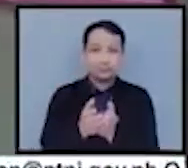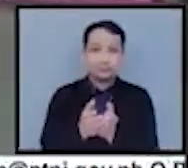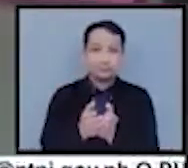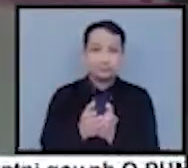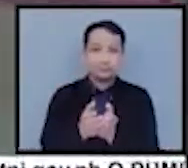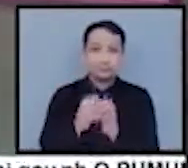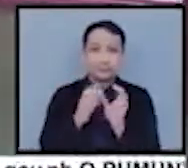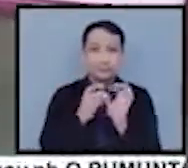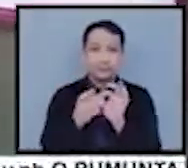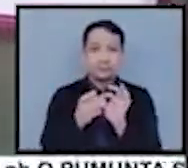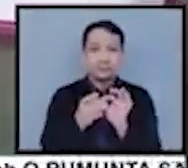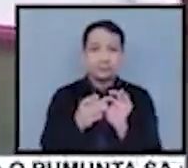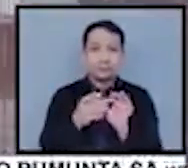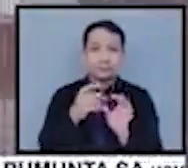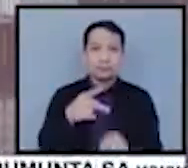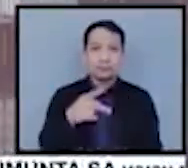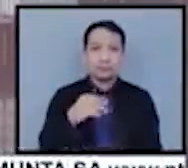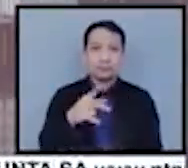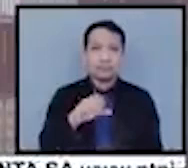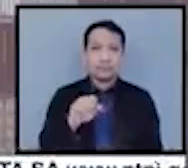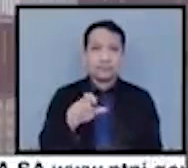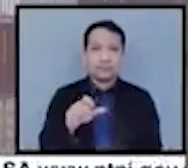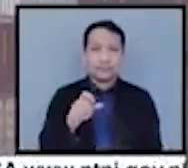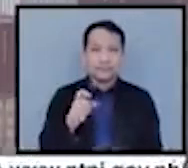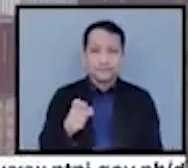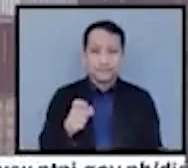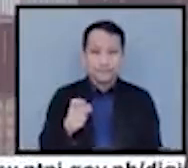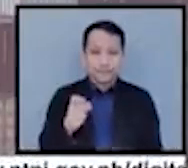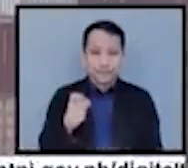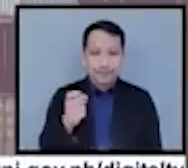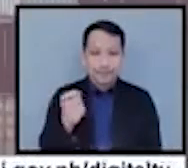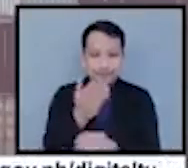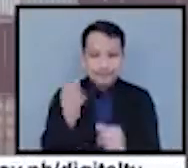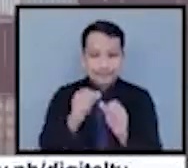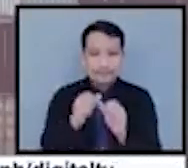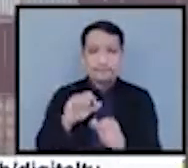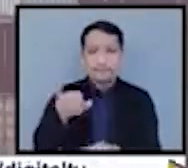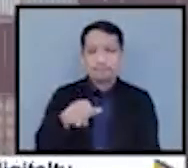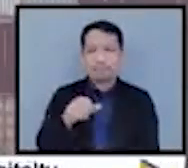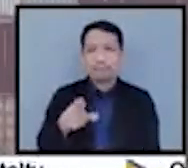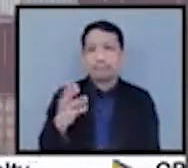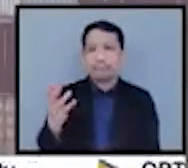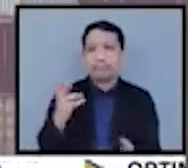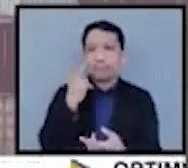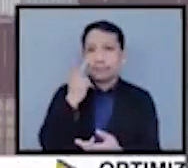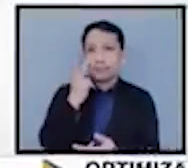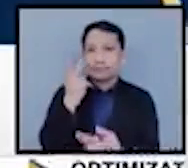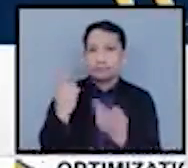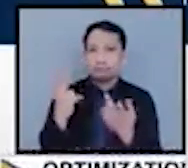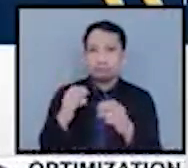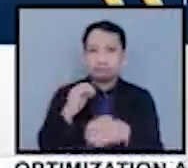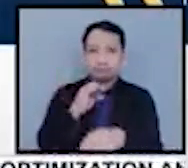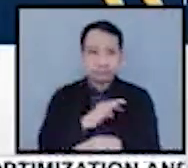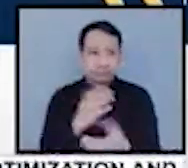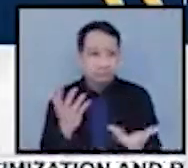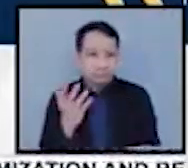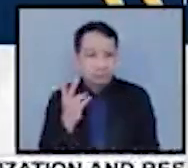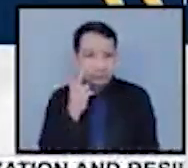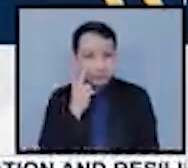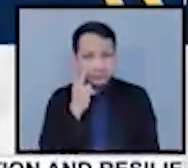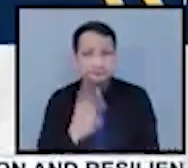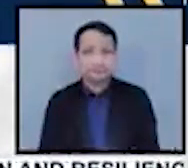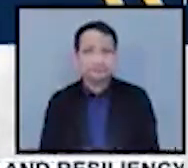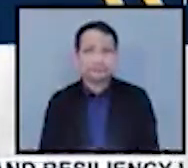o PhilExport na si Sergio Ortiz Luis Jr., wala silang nakikitang benepisyo dito. I don't believe